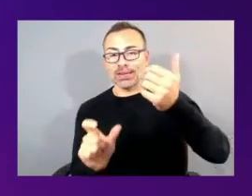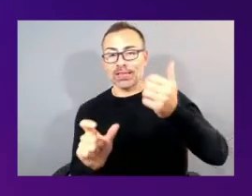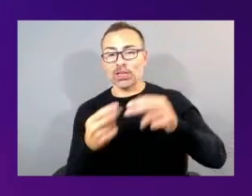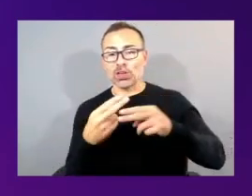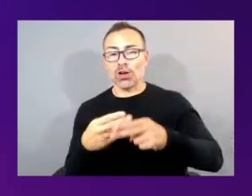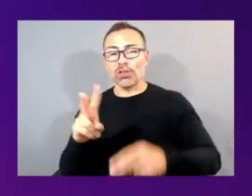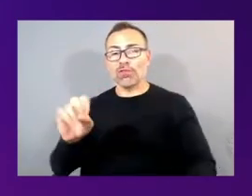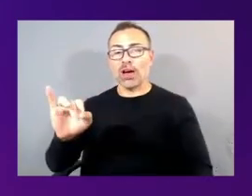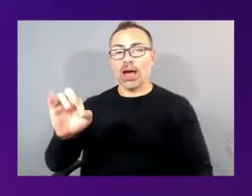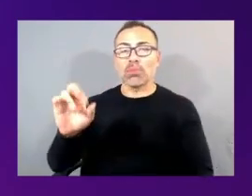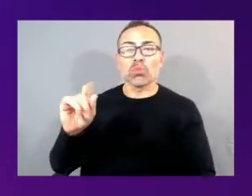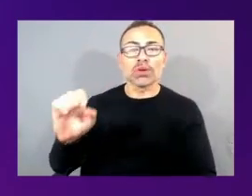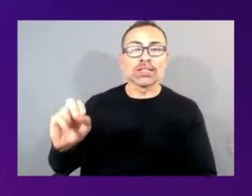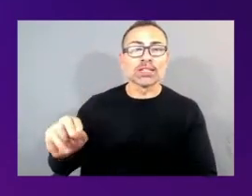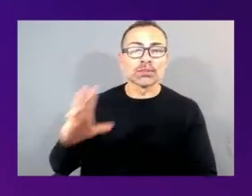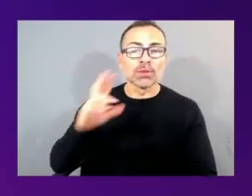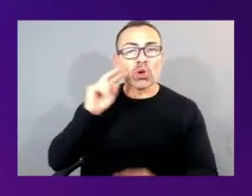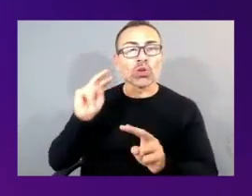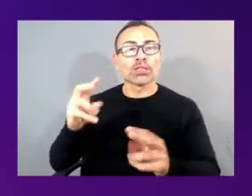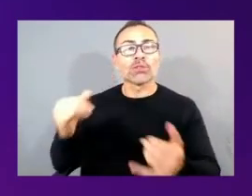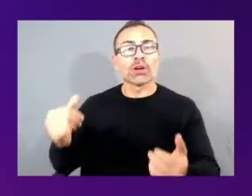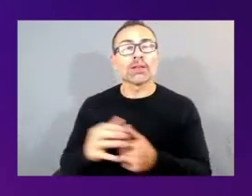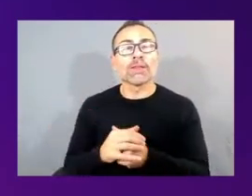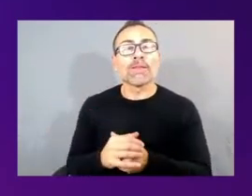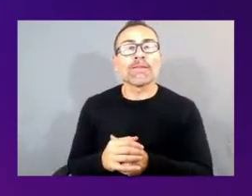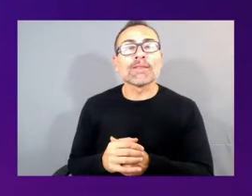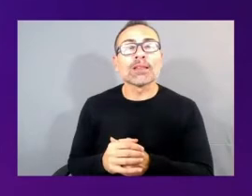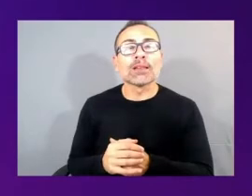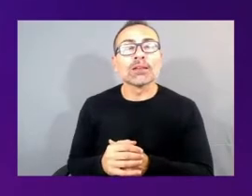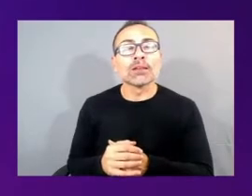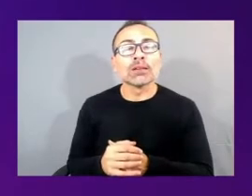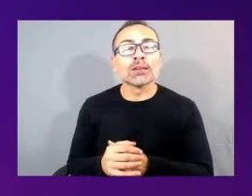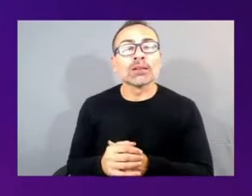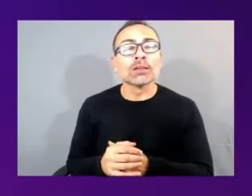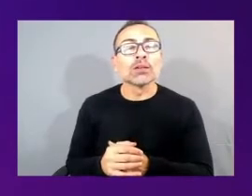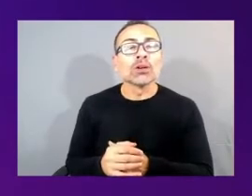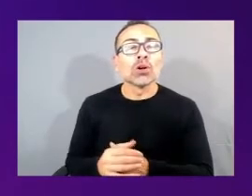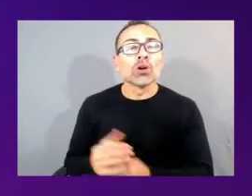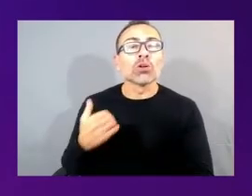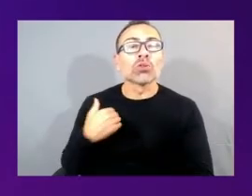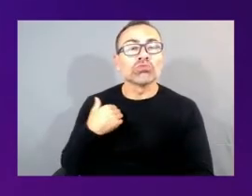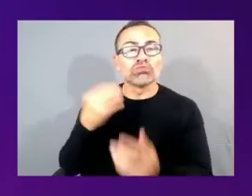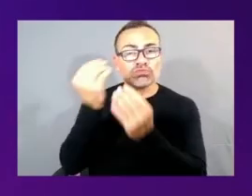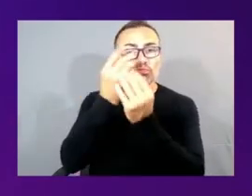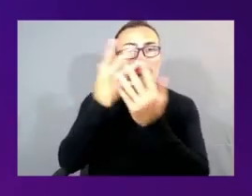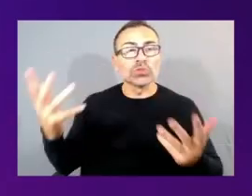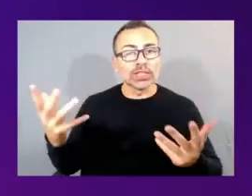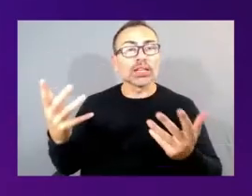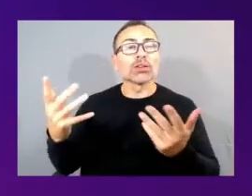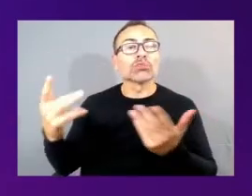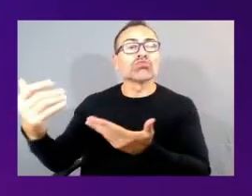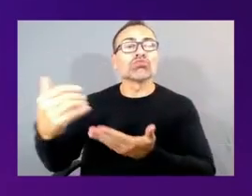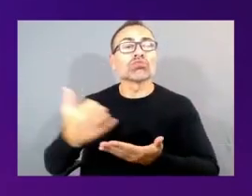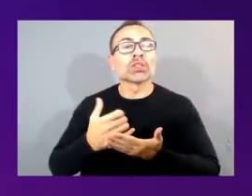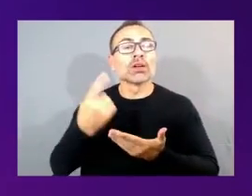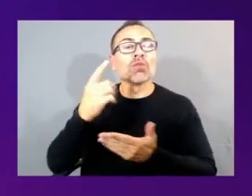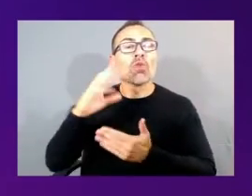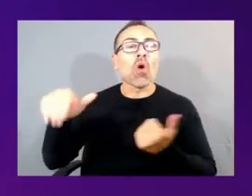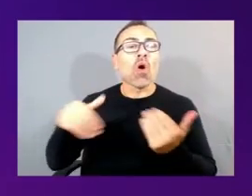look into right now. So as you can see, there is data coming in for all the different values.